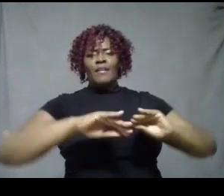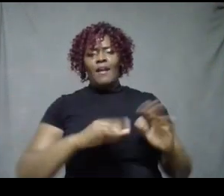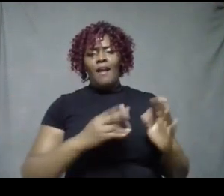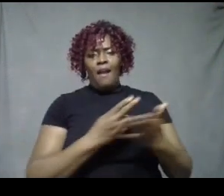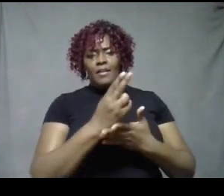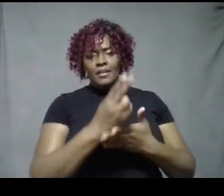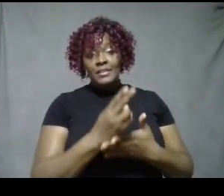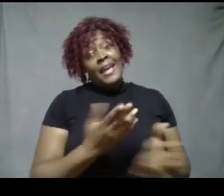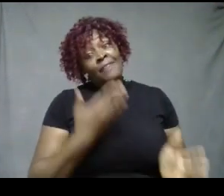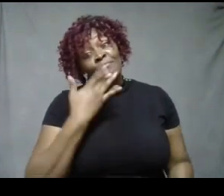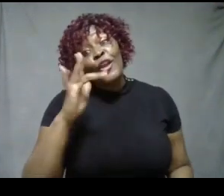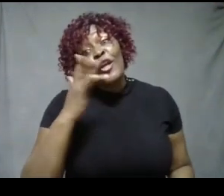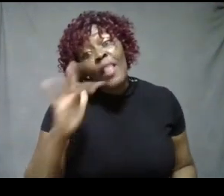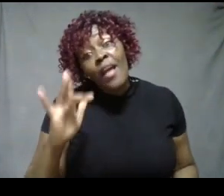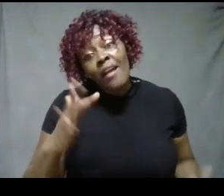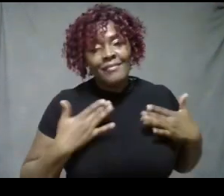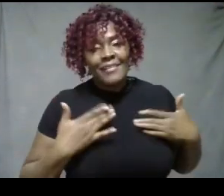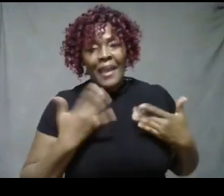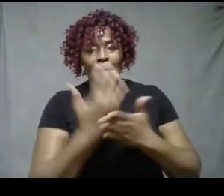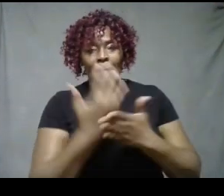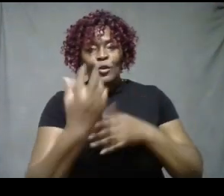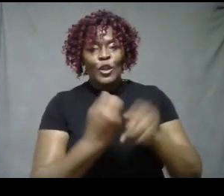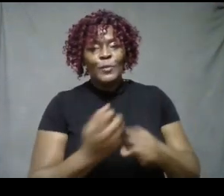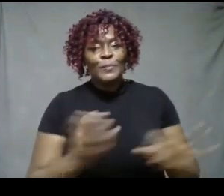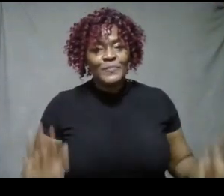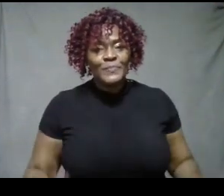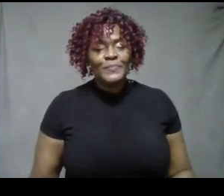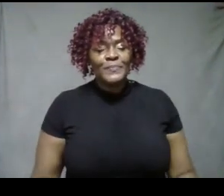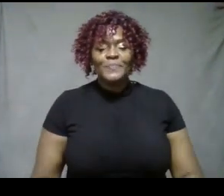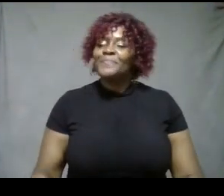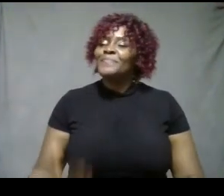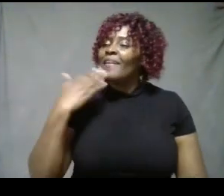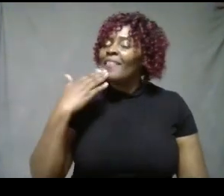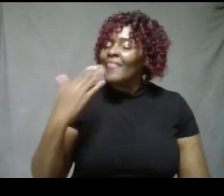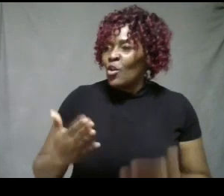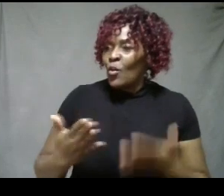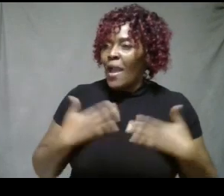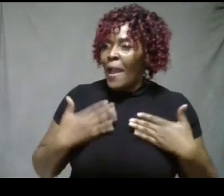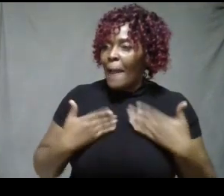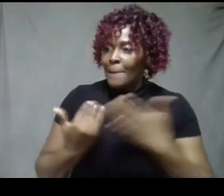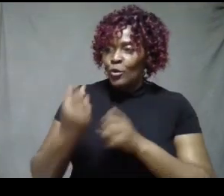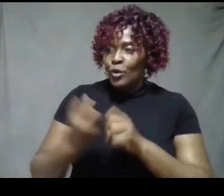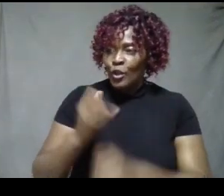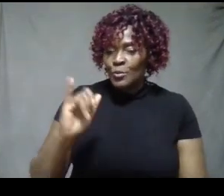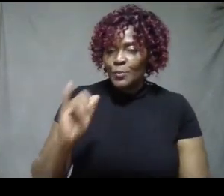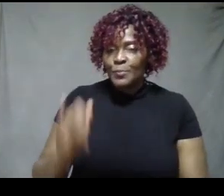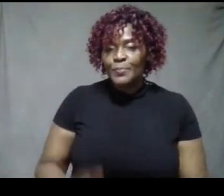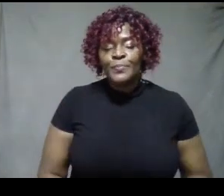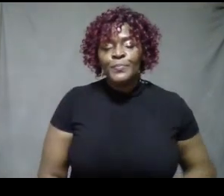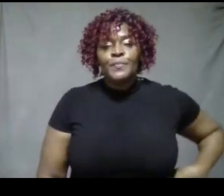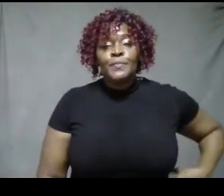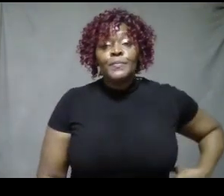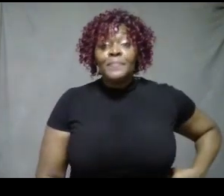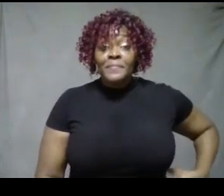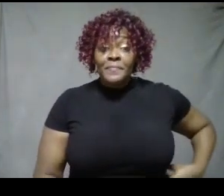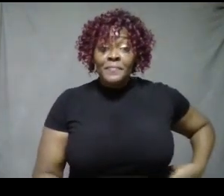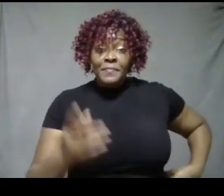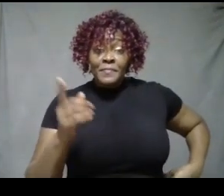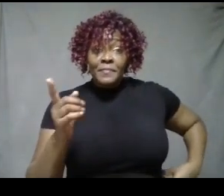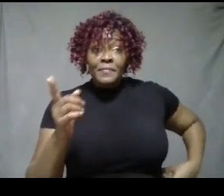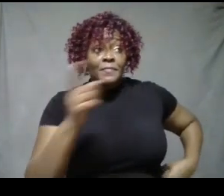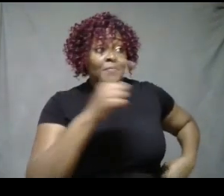And good luck and Happy New Year. Thank you and Happy New Year to you as well. All right, Money, just